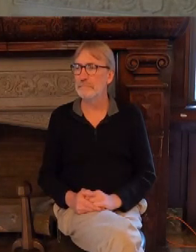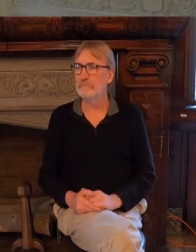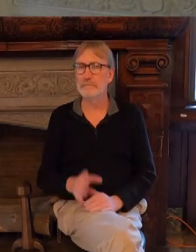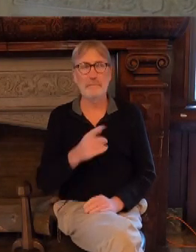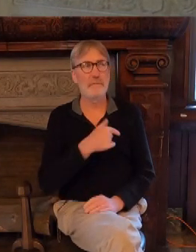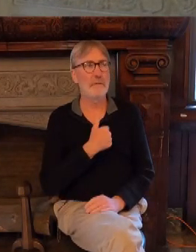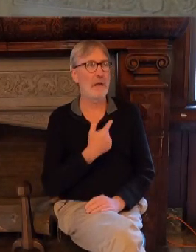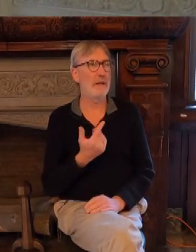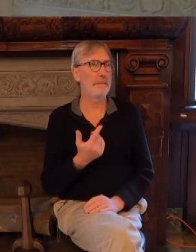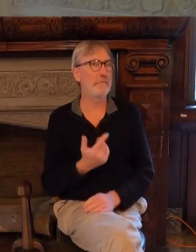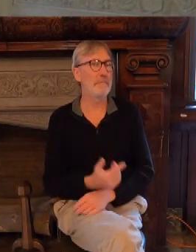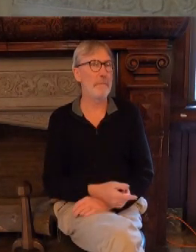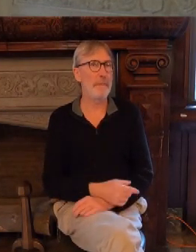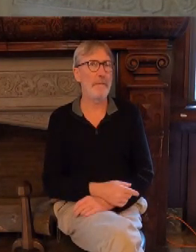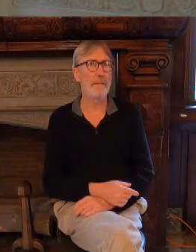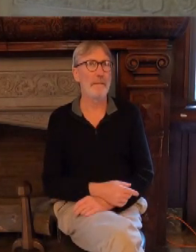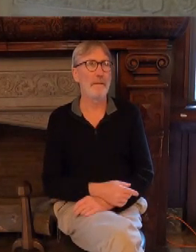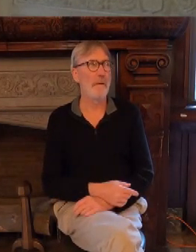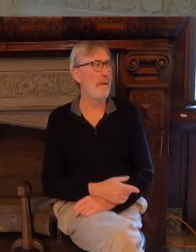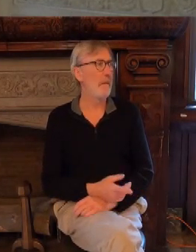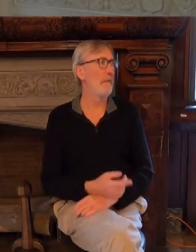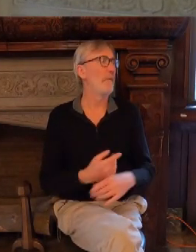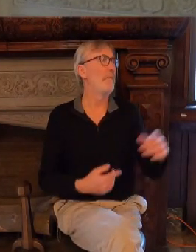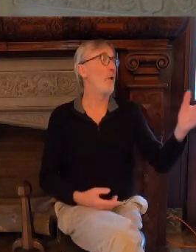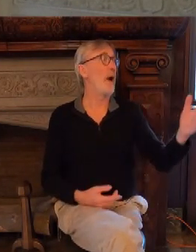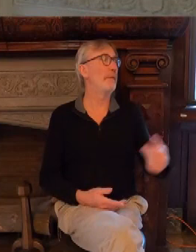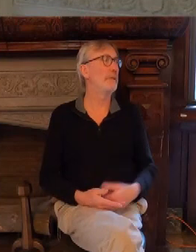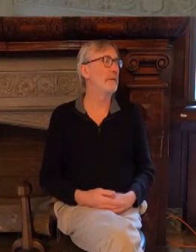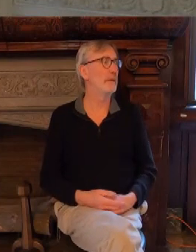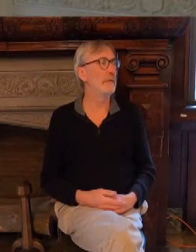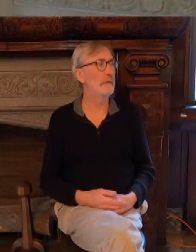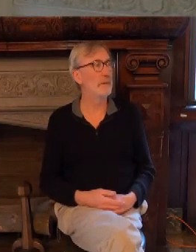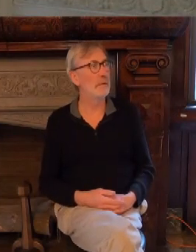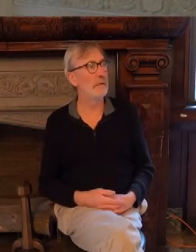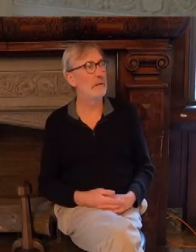I have Muhammad.